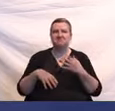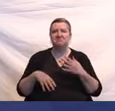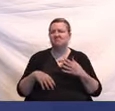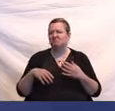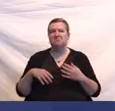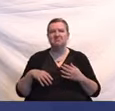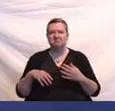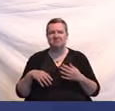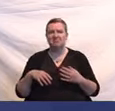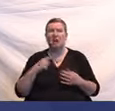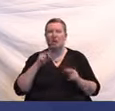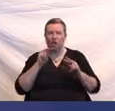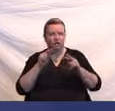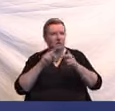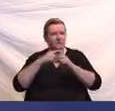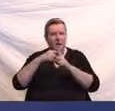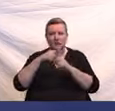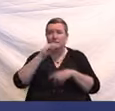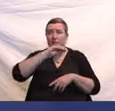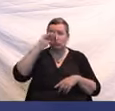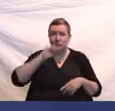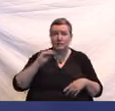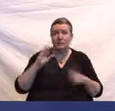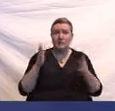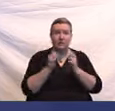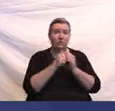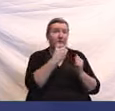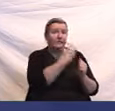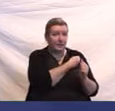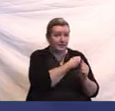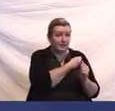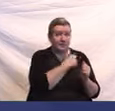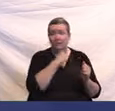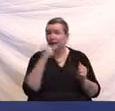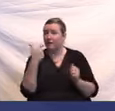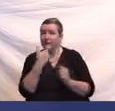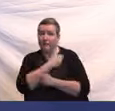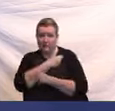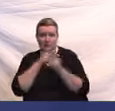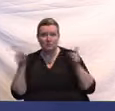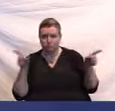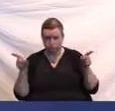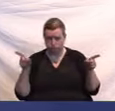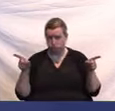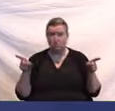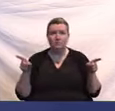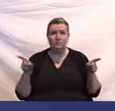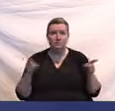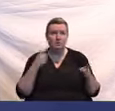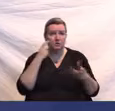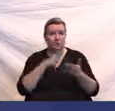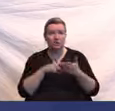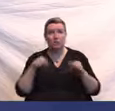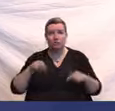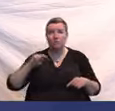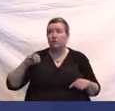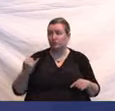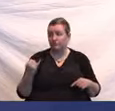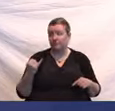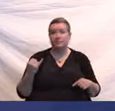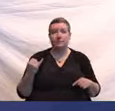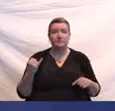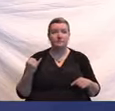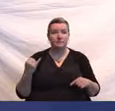between comparing vaccinated versus unvaccinated individuals. And what we're seeing here in New Jersey is